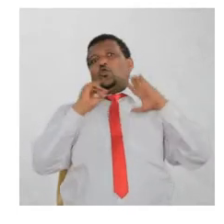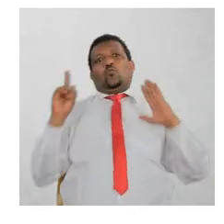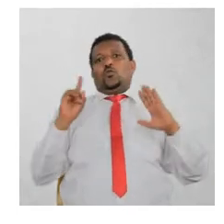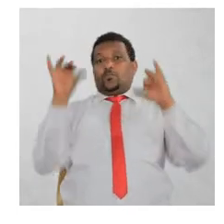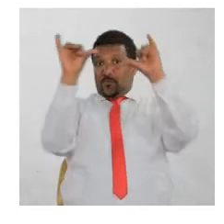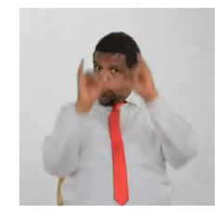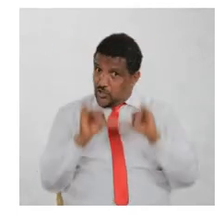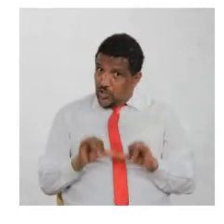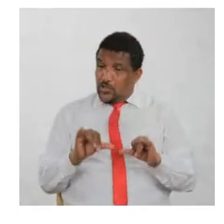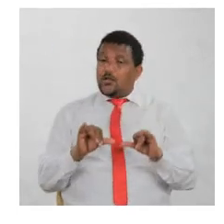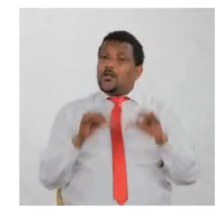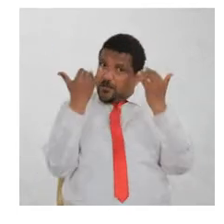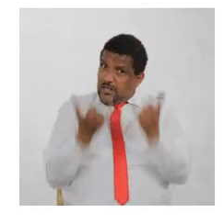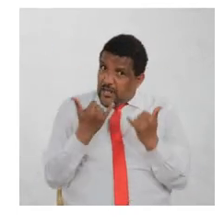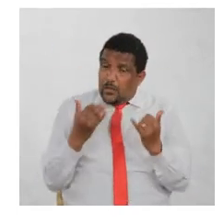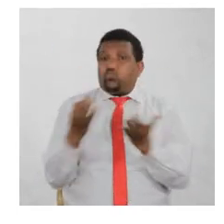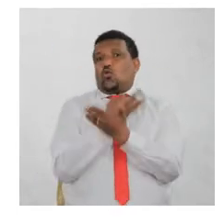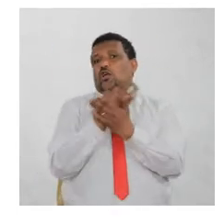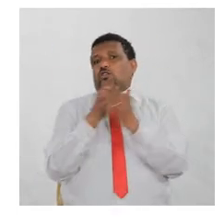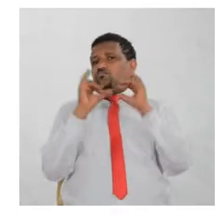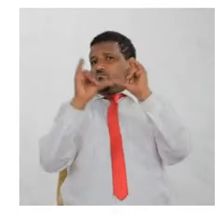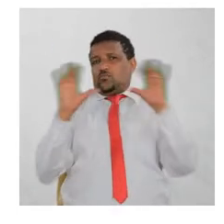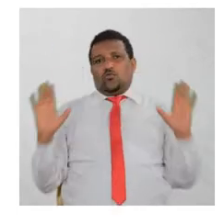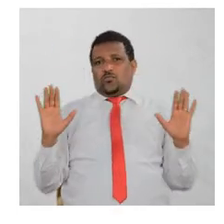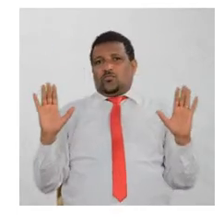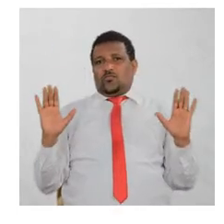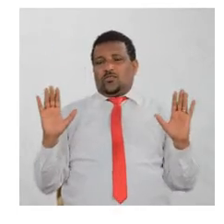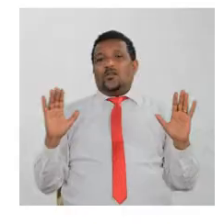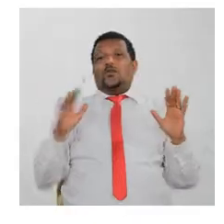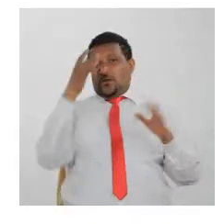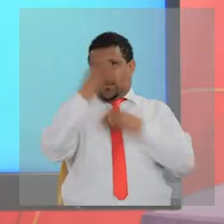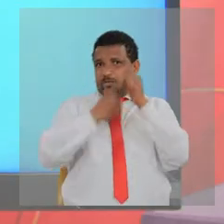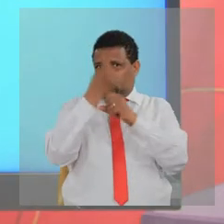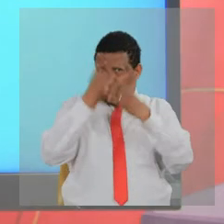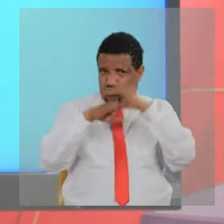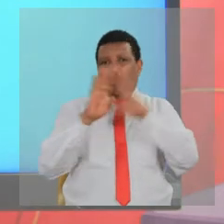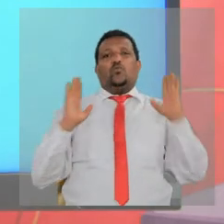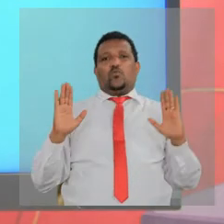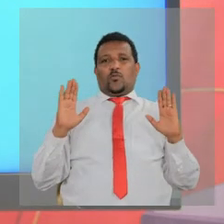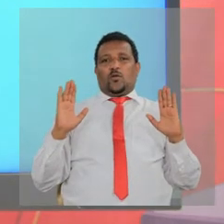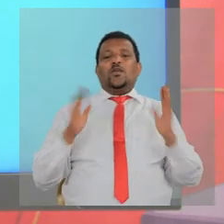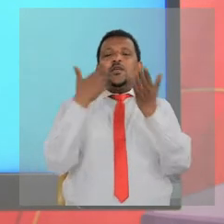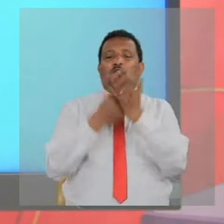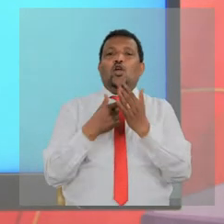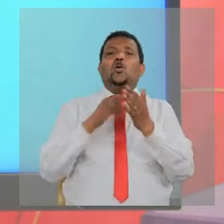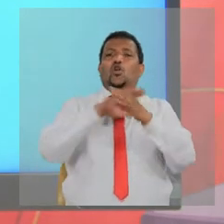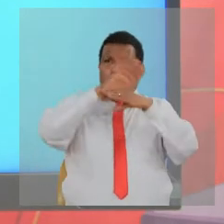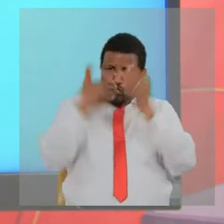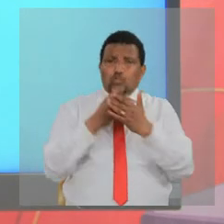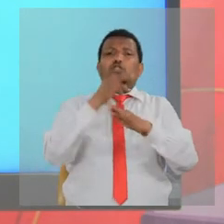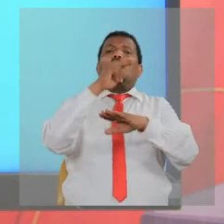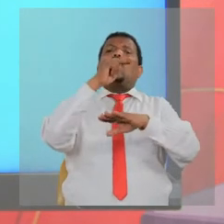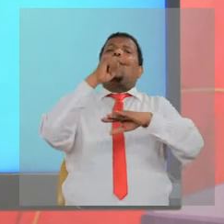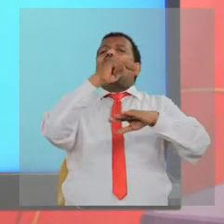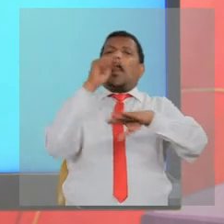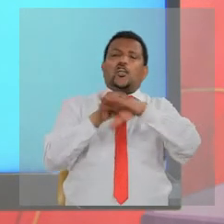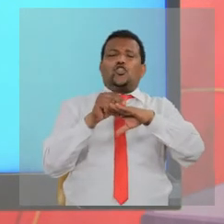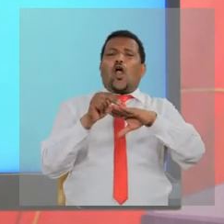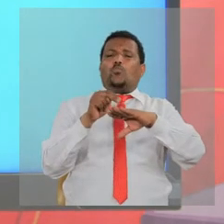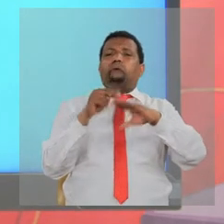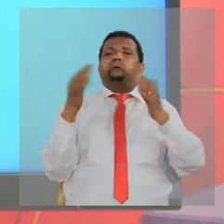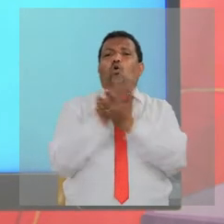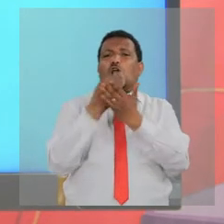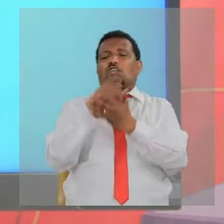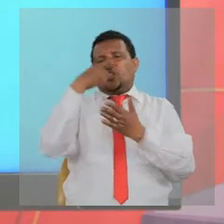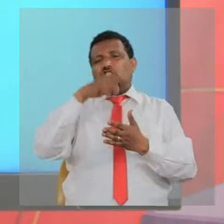is measured only current production, usually a year. Now let's rush to the gross national product, or GNP.